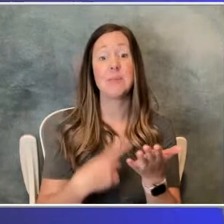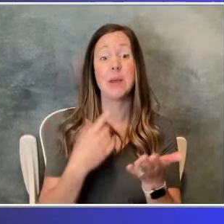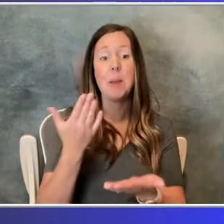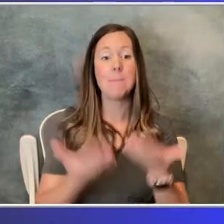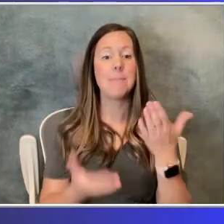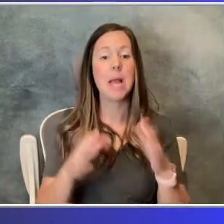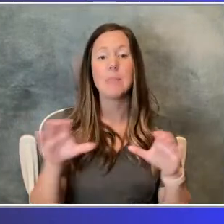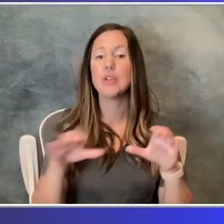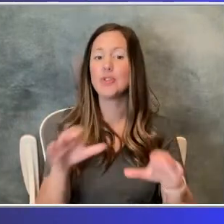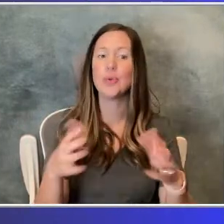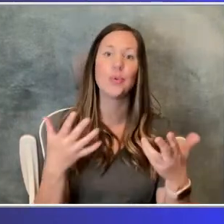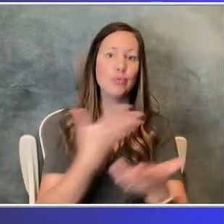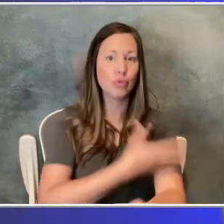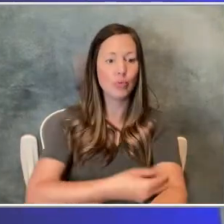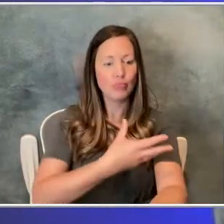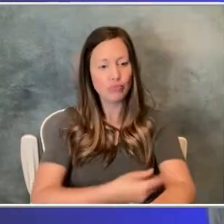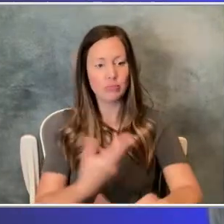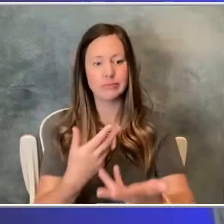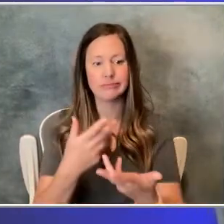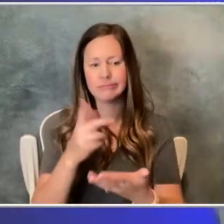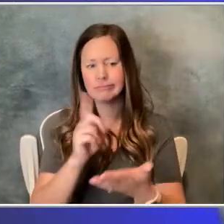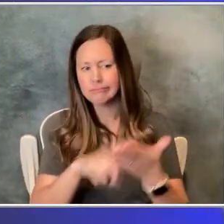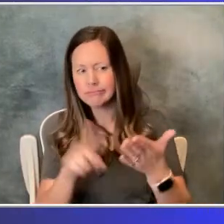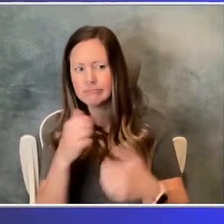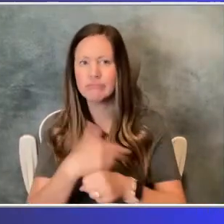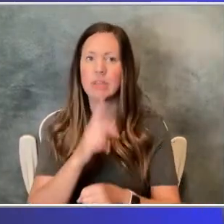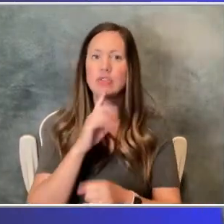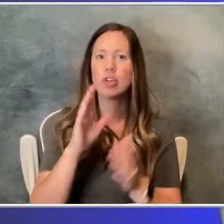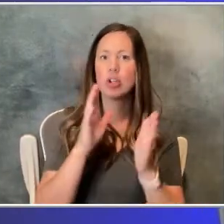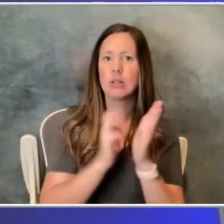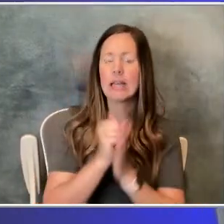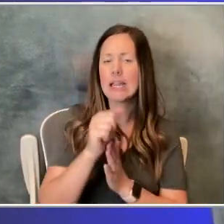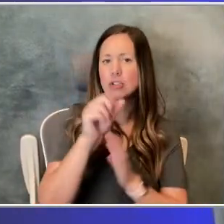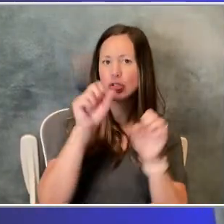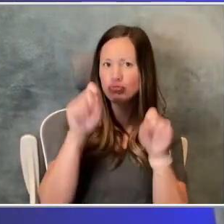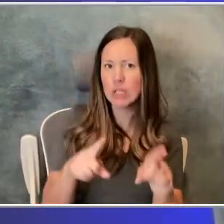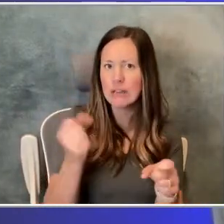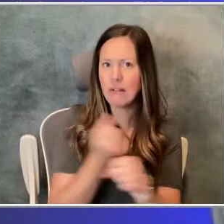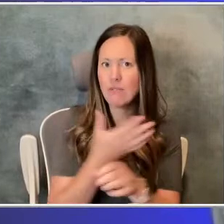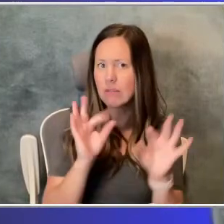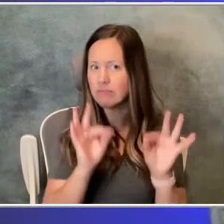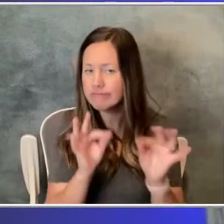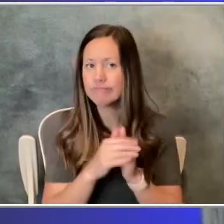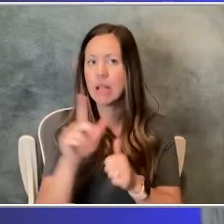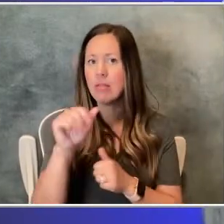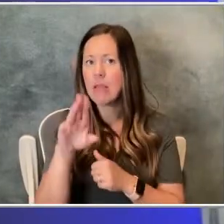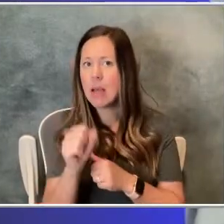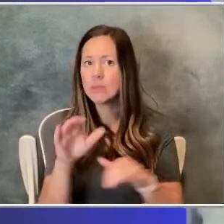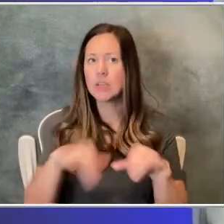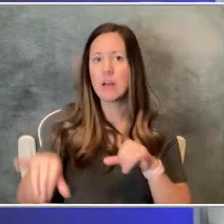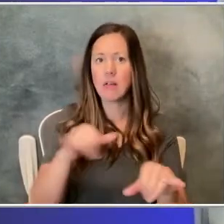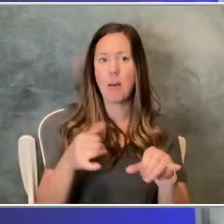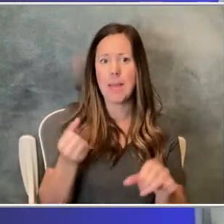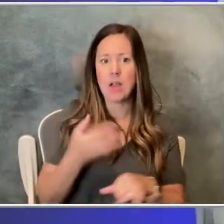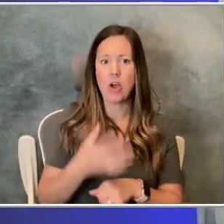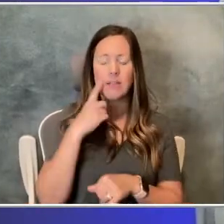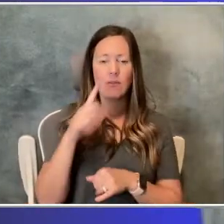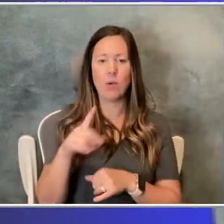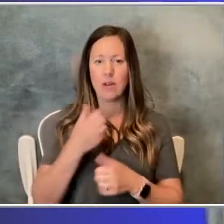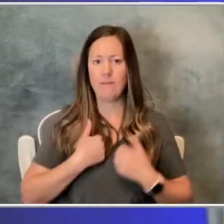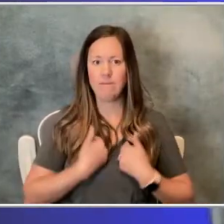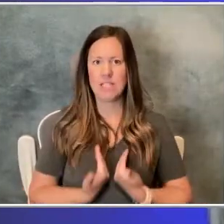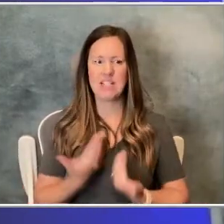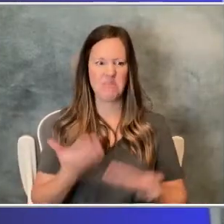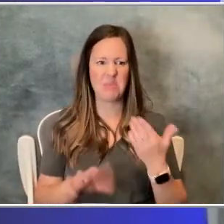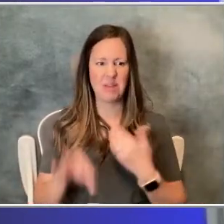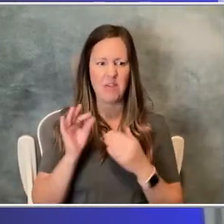workup, make sure they're up to date on their cancer screenings, do some labs for some very common causes of fatigue and find nothing. But